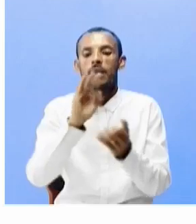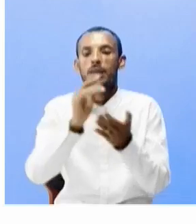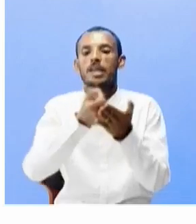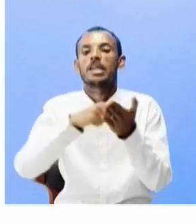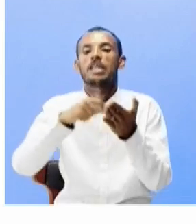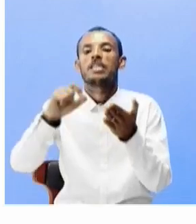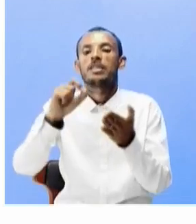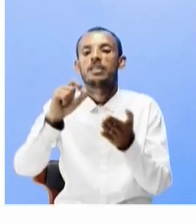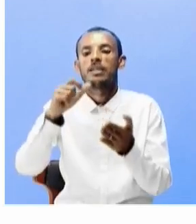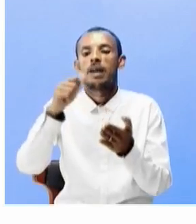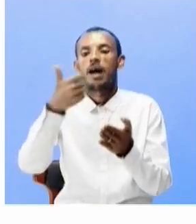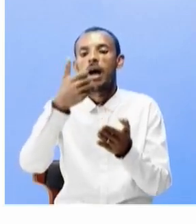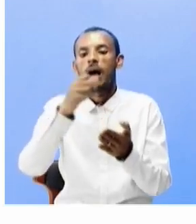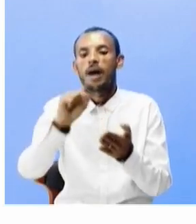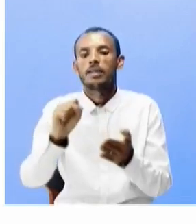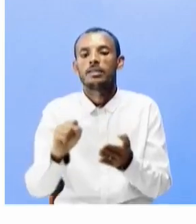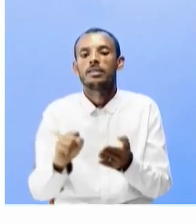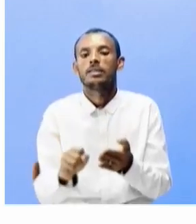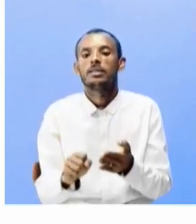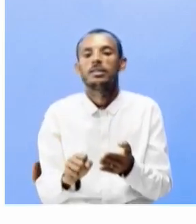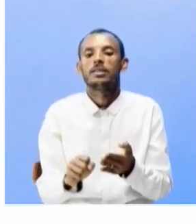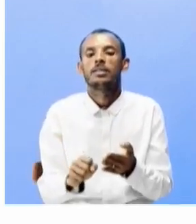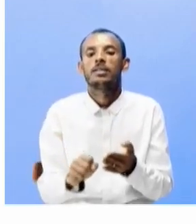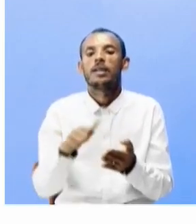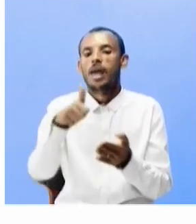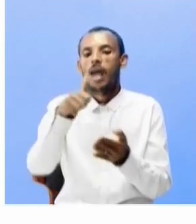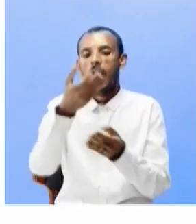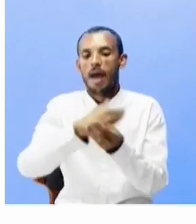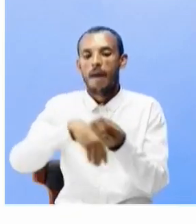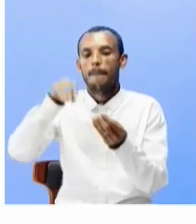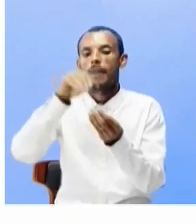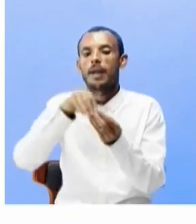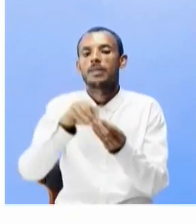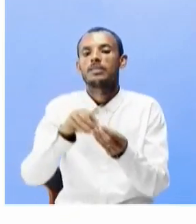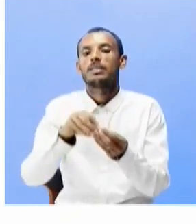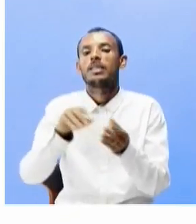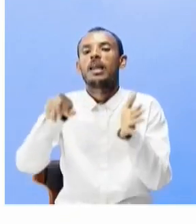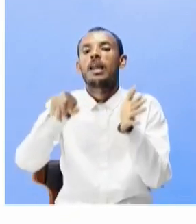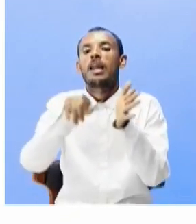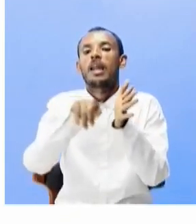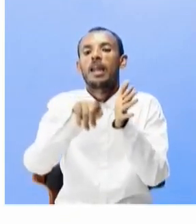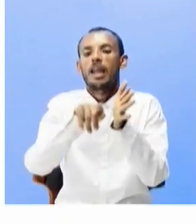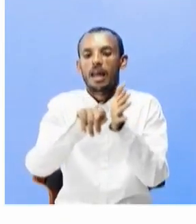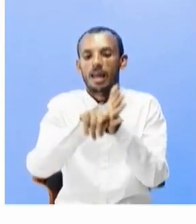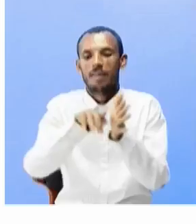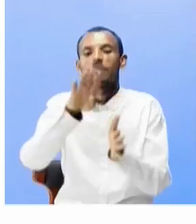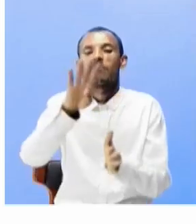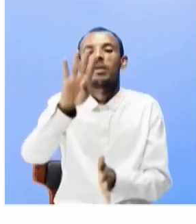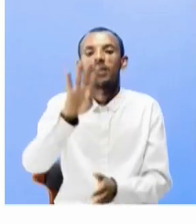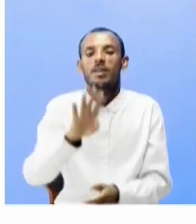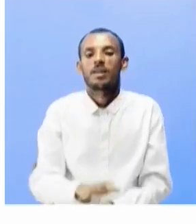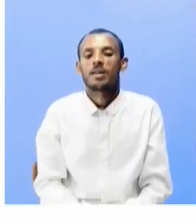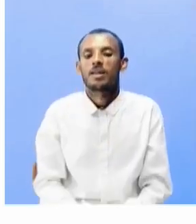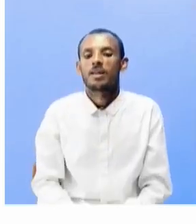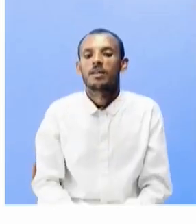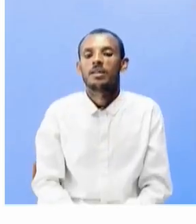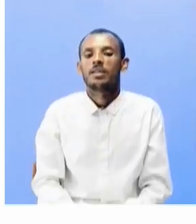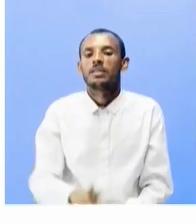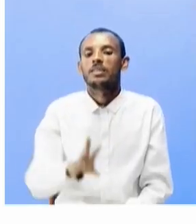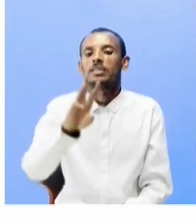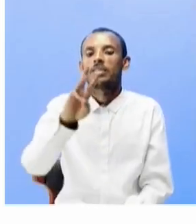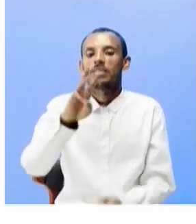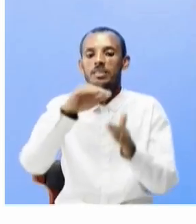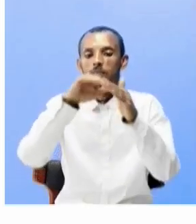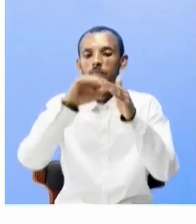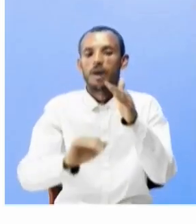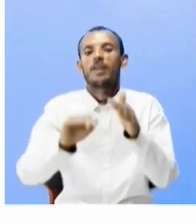as A plus opposite of B. Look, this one. 6 minus